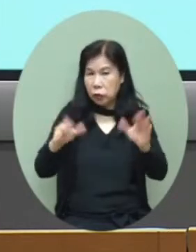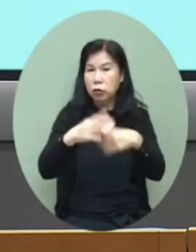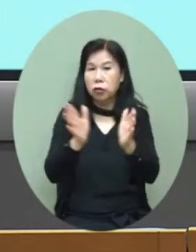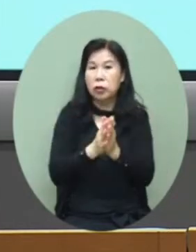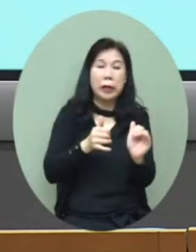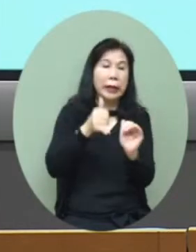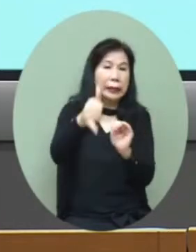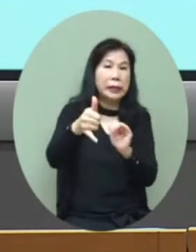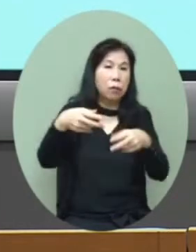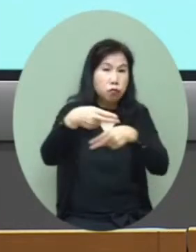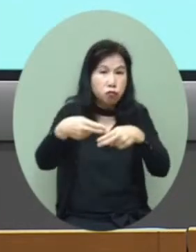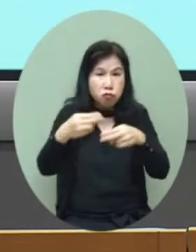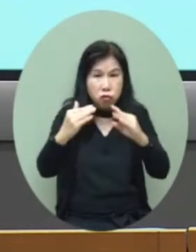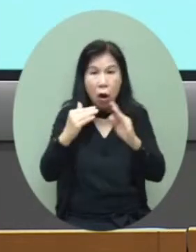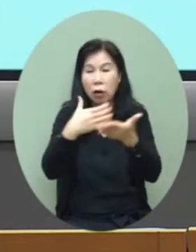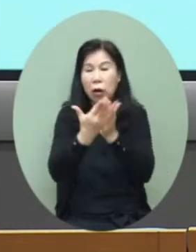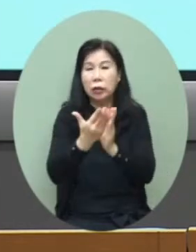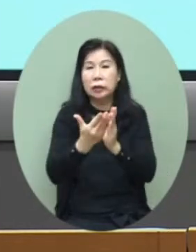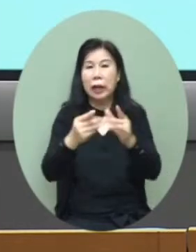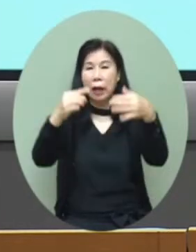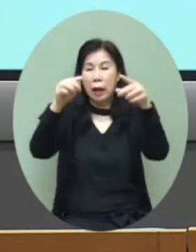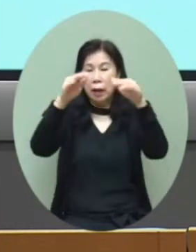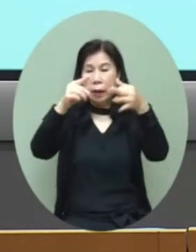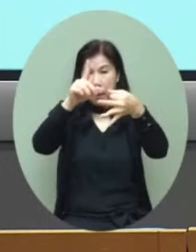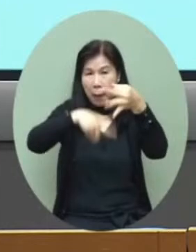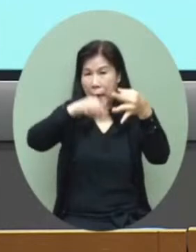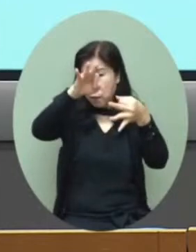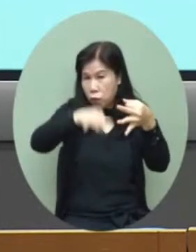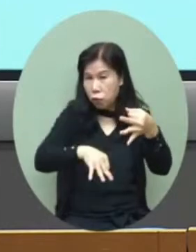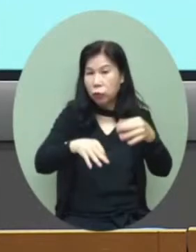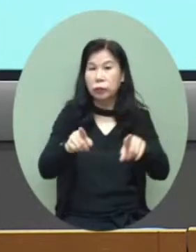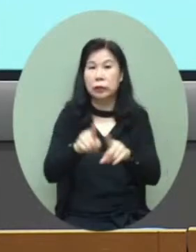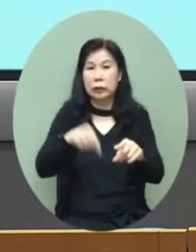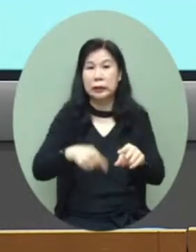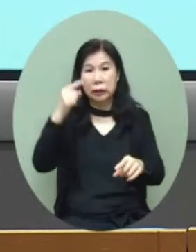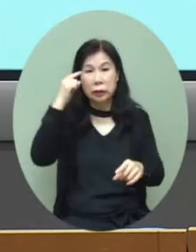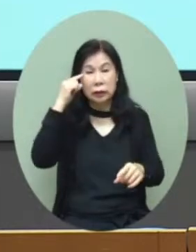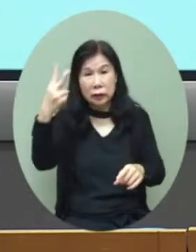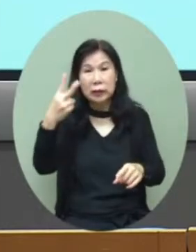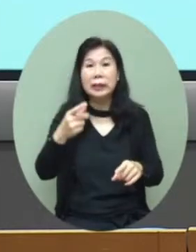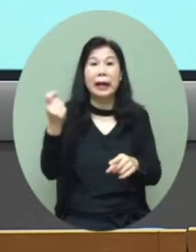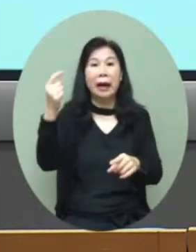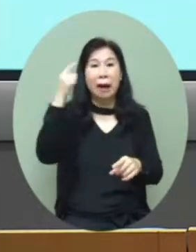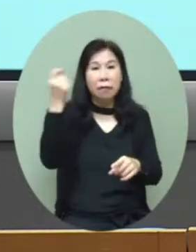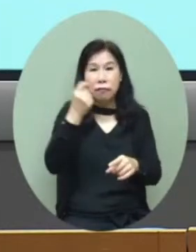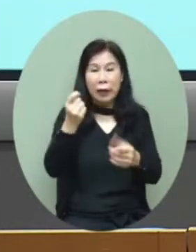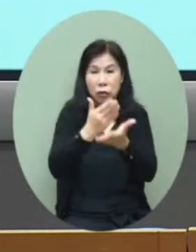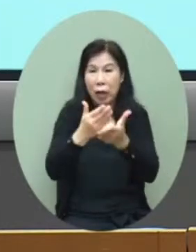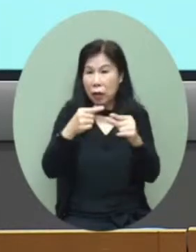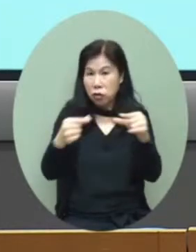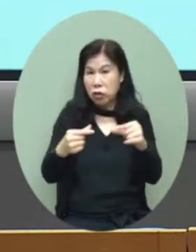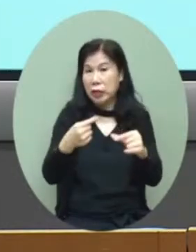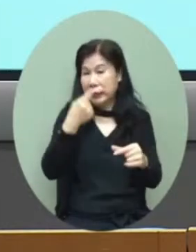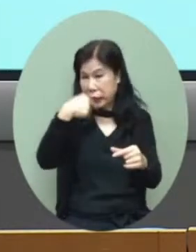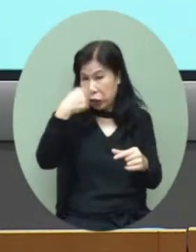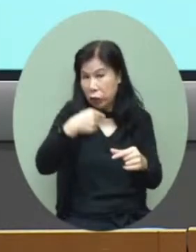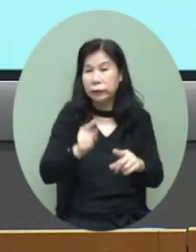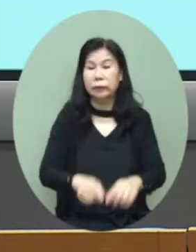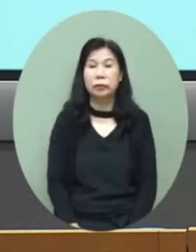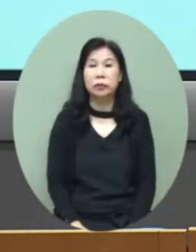coat. They are not allowed to enter any premises requiring active checking of the Leave Home